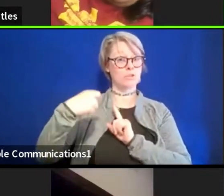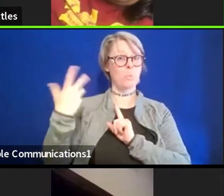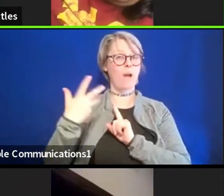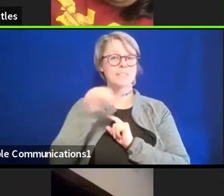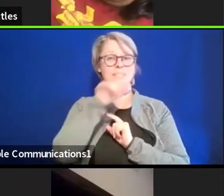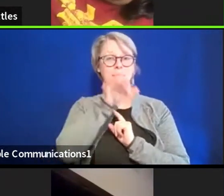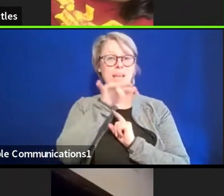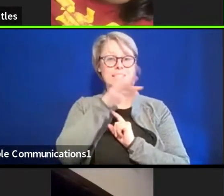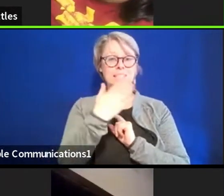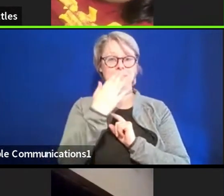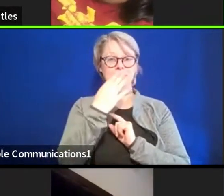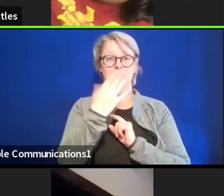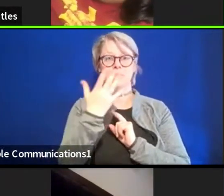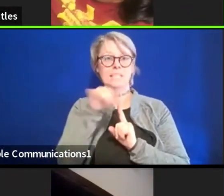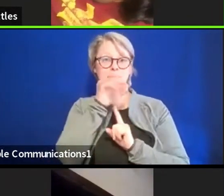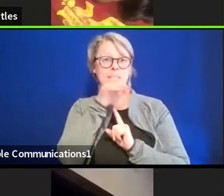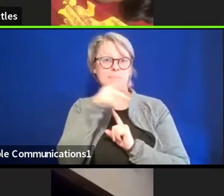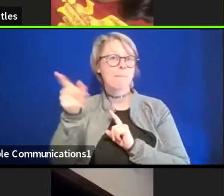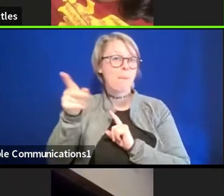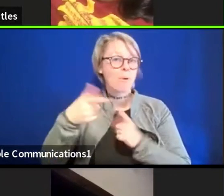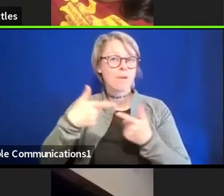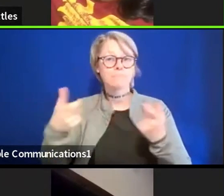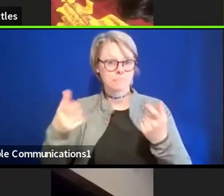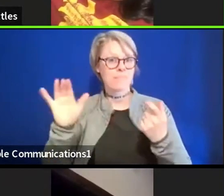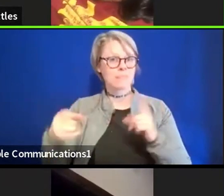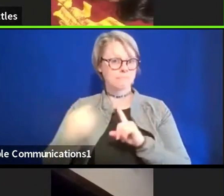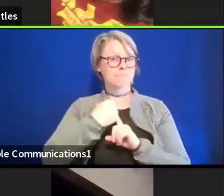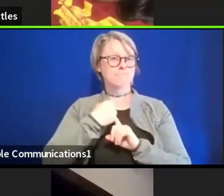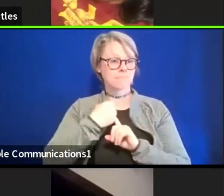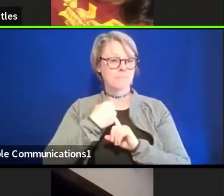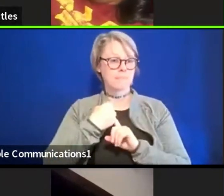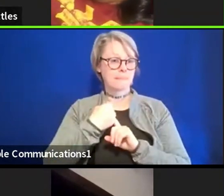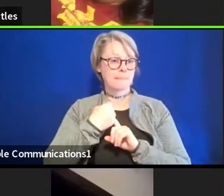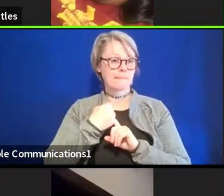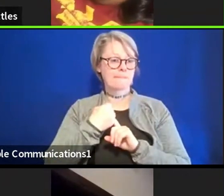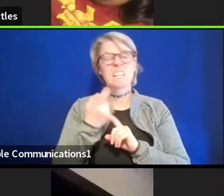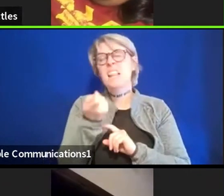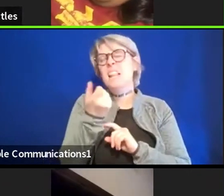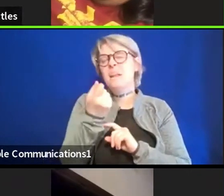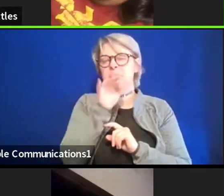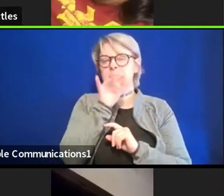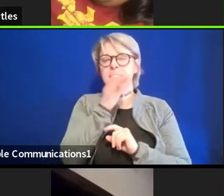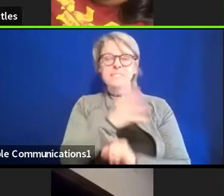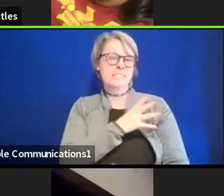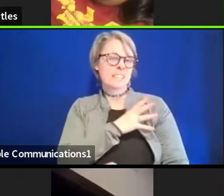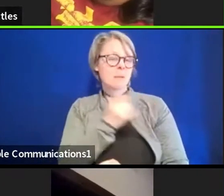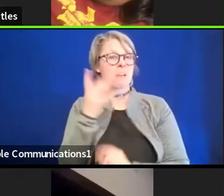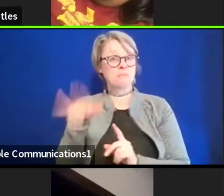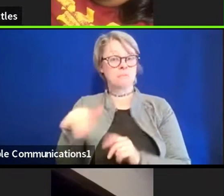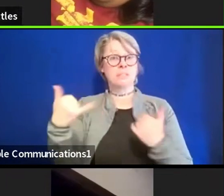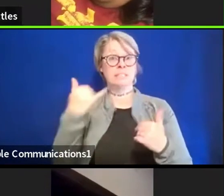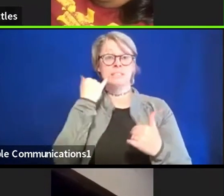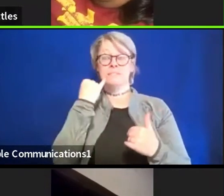like the spicy, like spicy pepper. Like I can handle a bit of spice, but if it's like